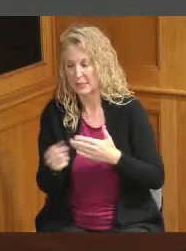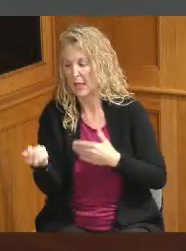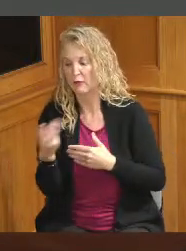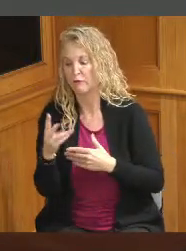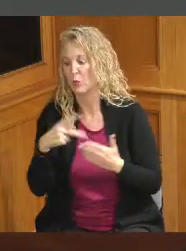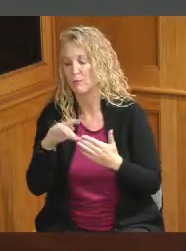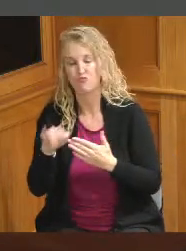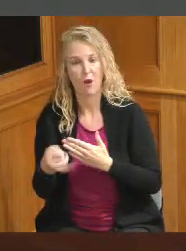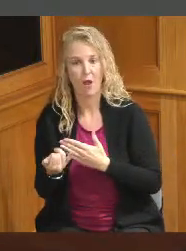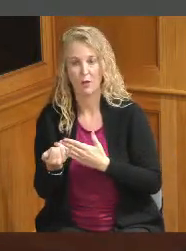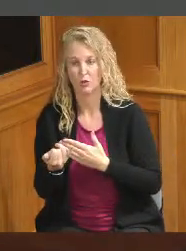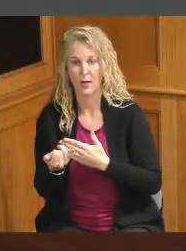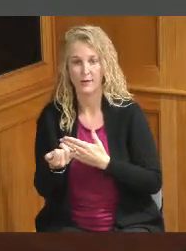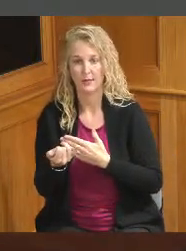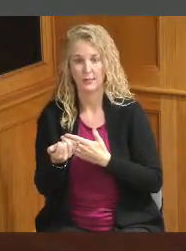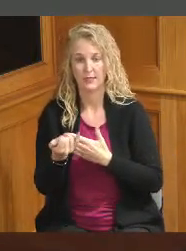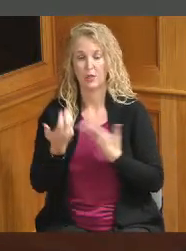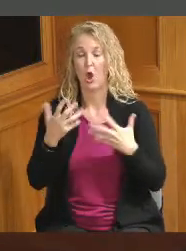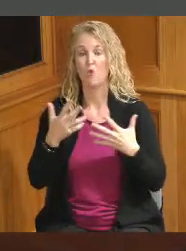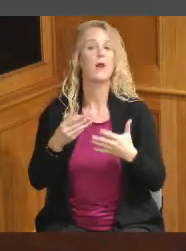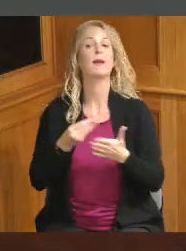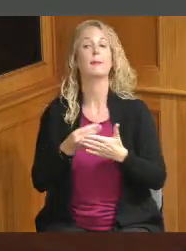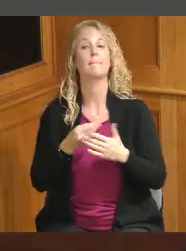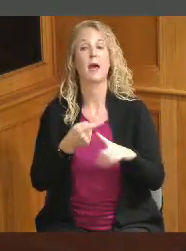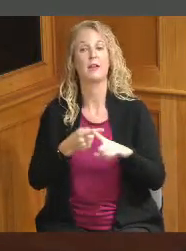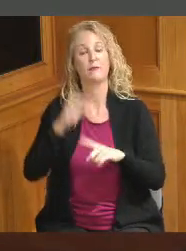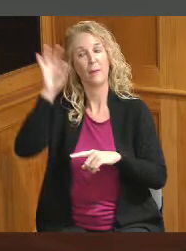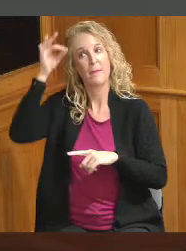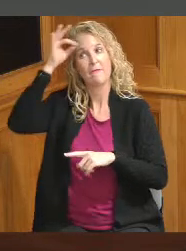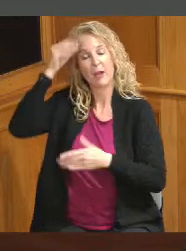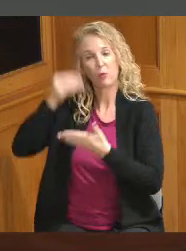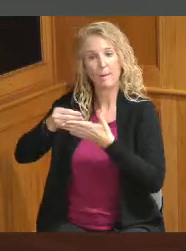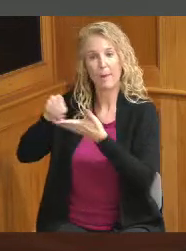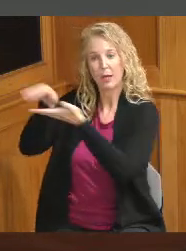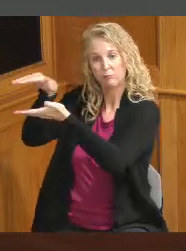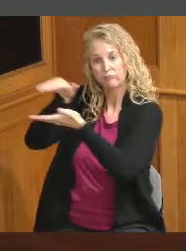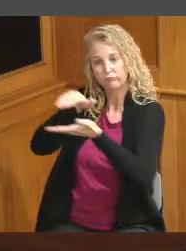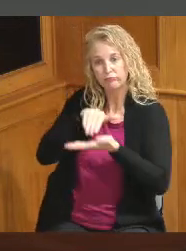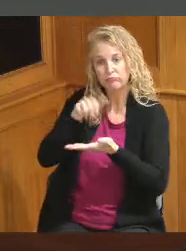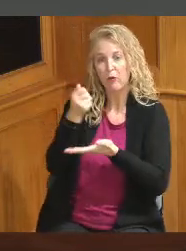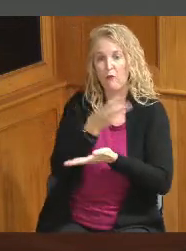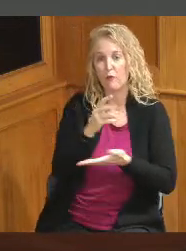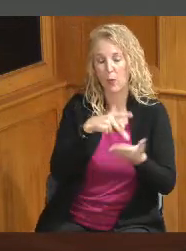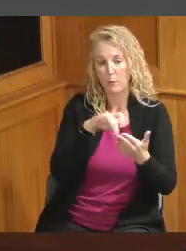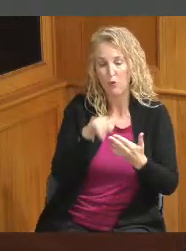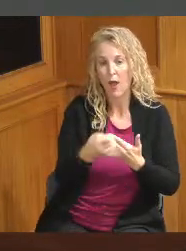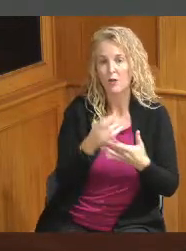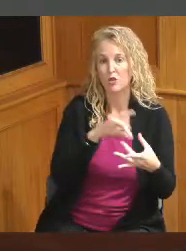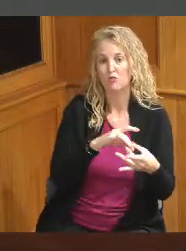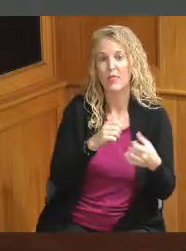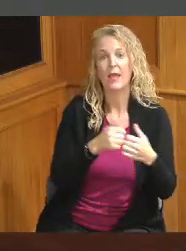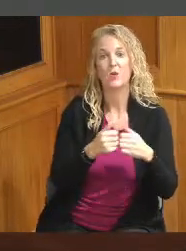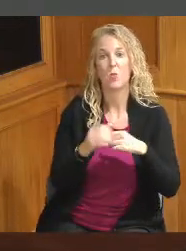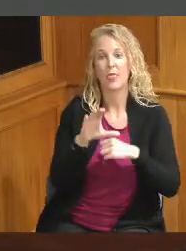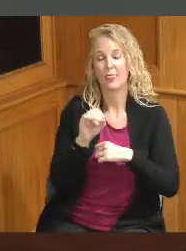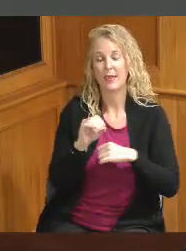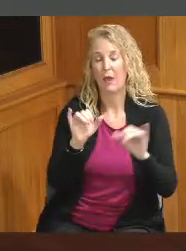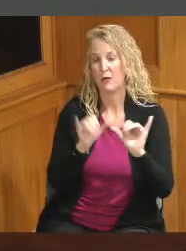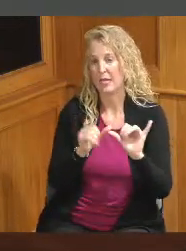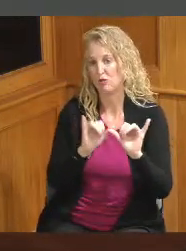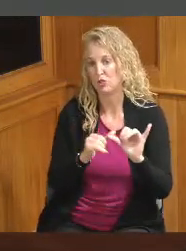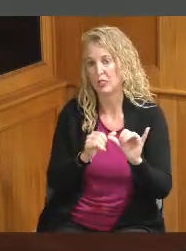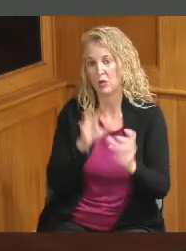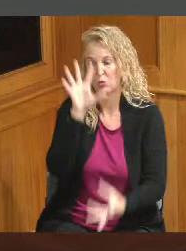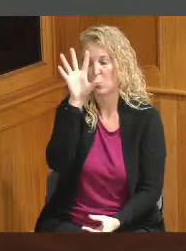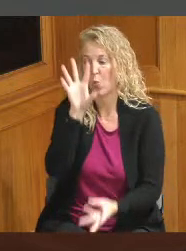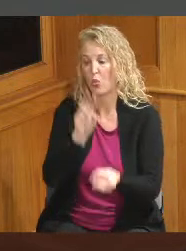in here that's being funded through a federal earmark, and several projects related to the county engineer. The total for